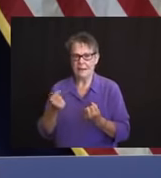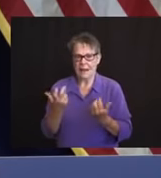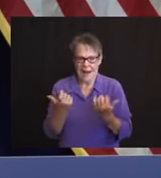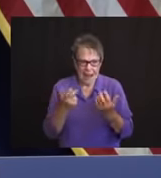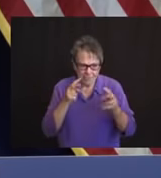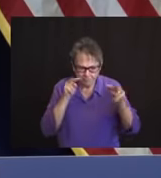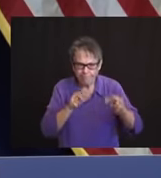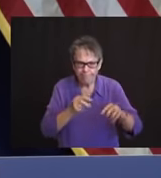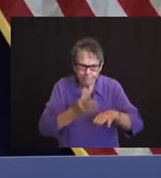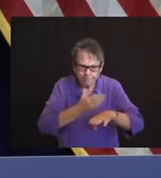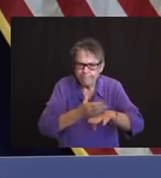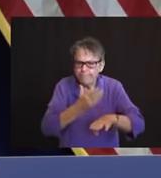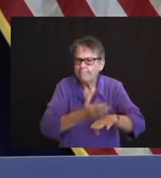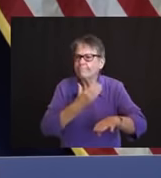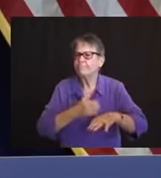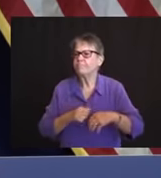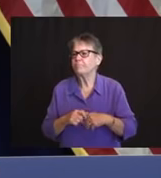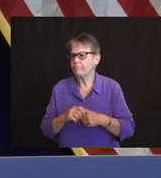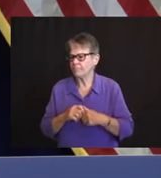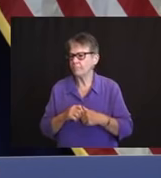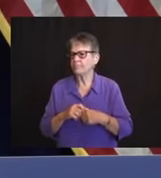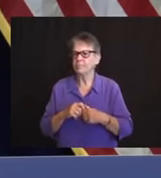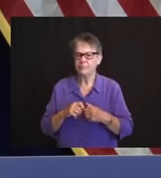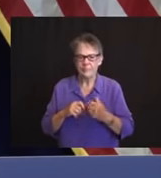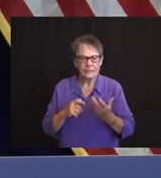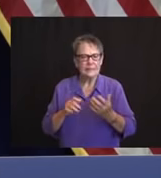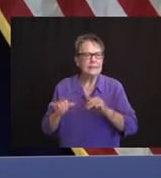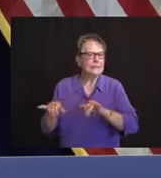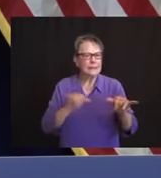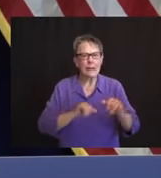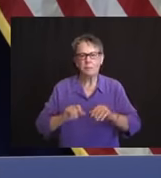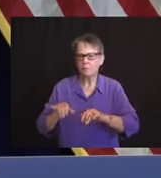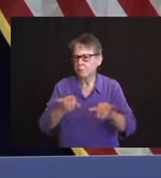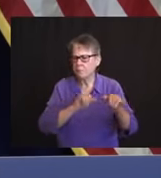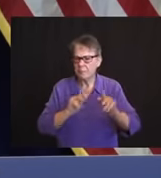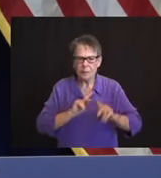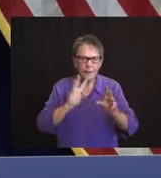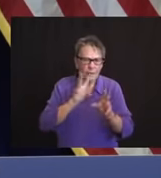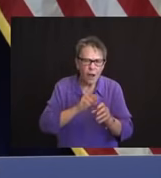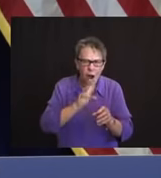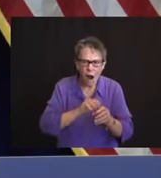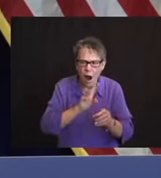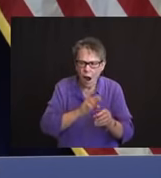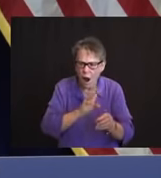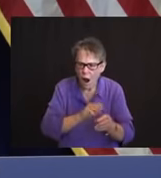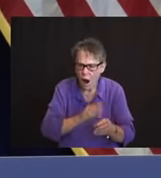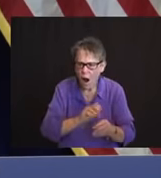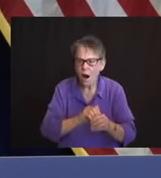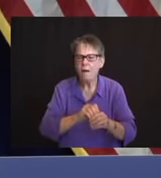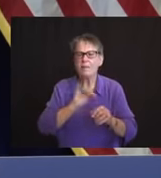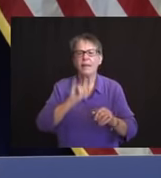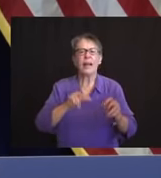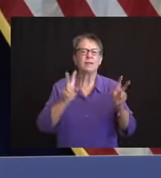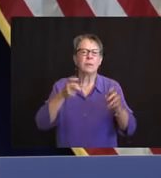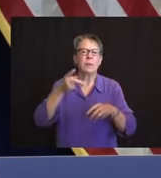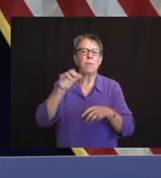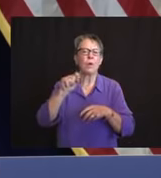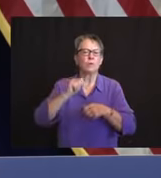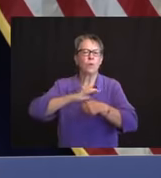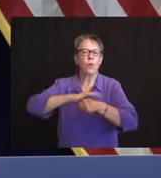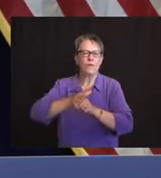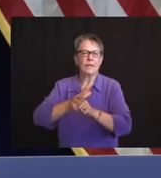to examine seriously the post-COVID economic recovery of Atlantic City. This will be the